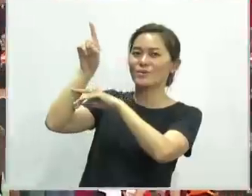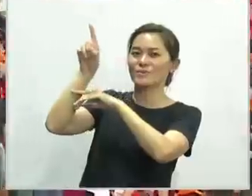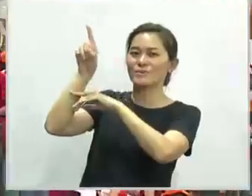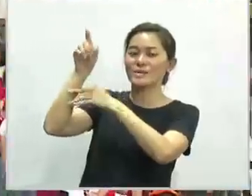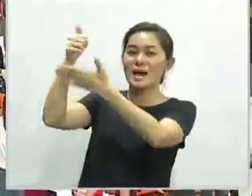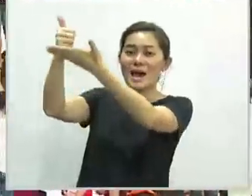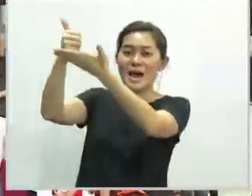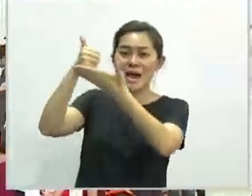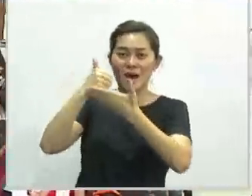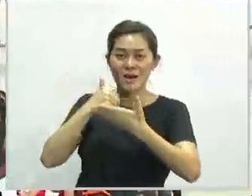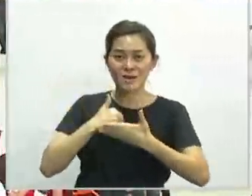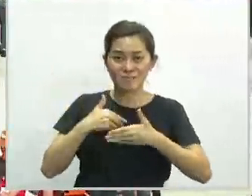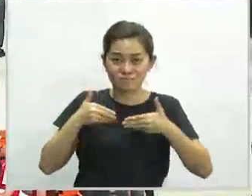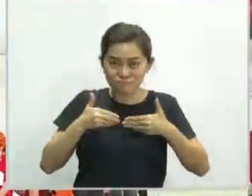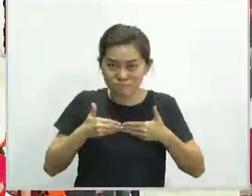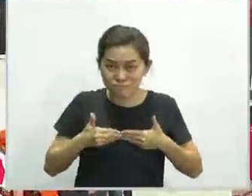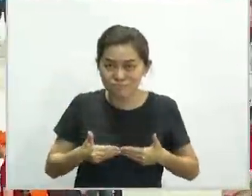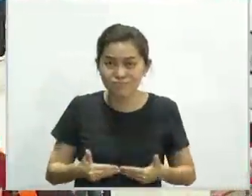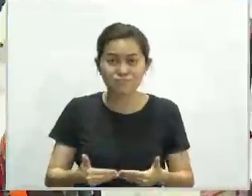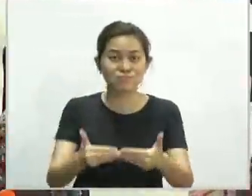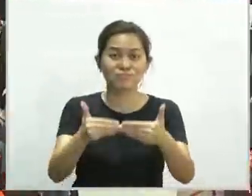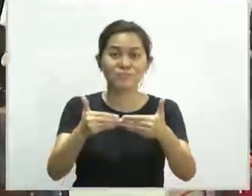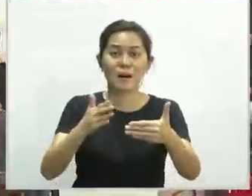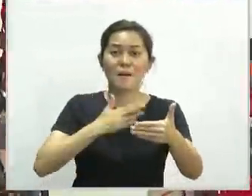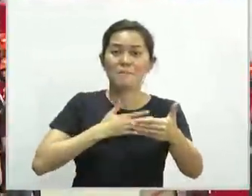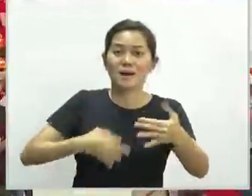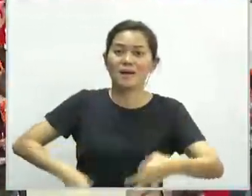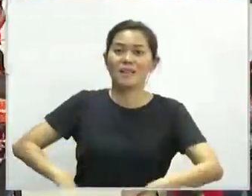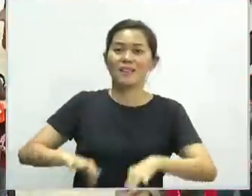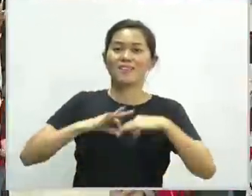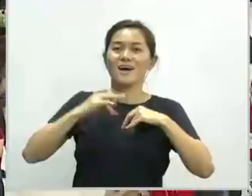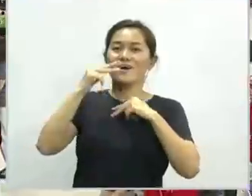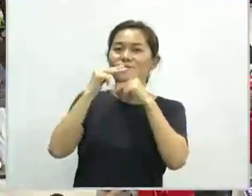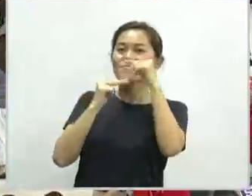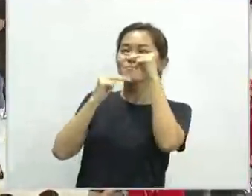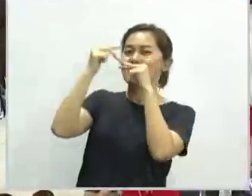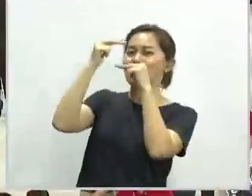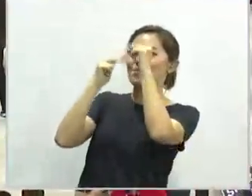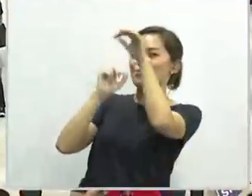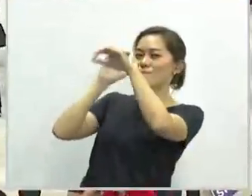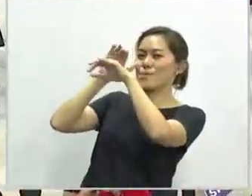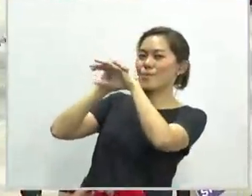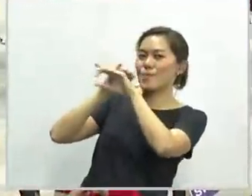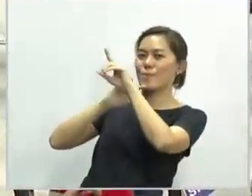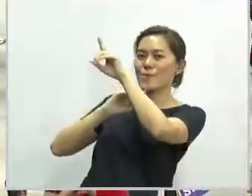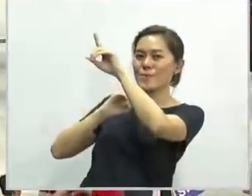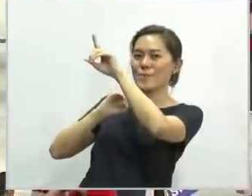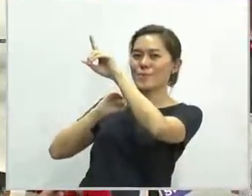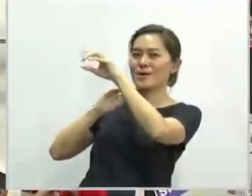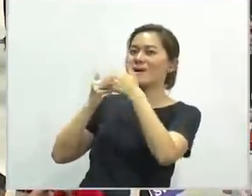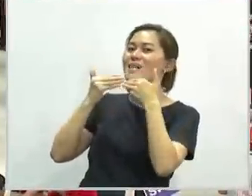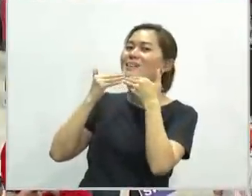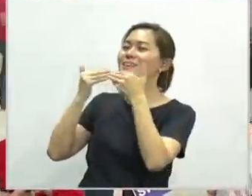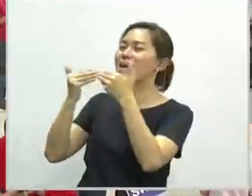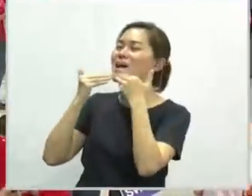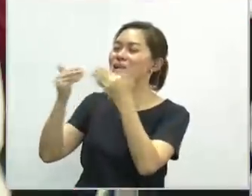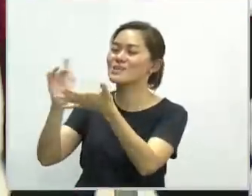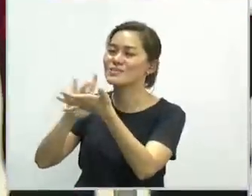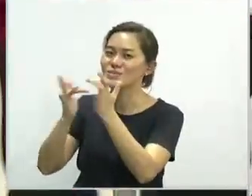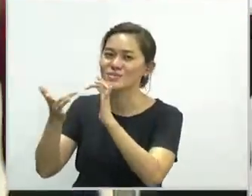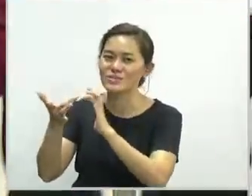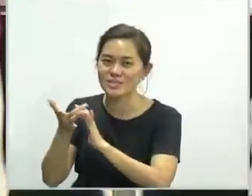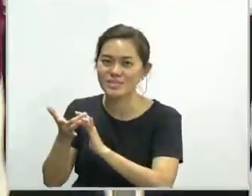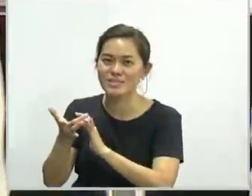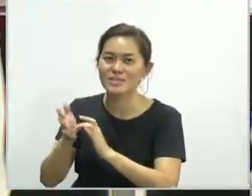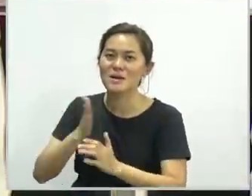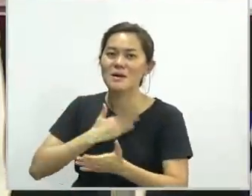Help me from this day on to build my life on you. Thank you, Jesus, for